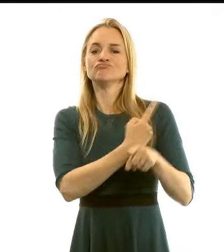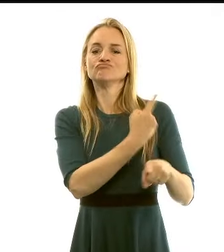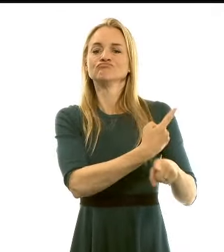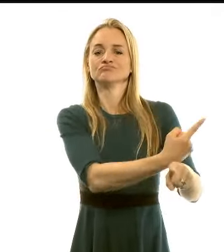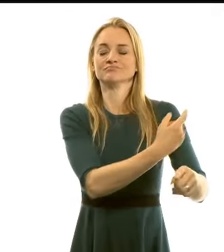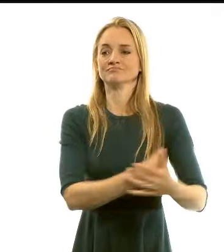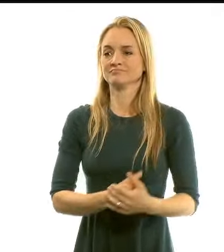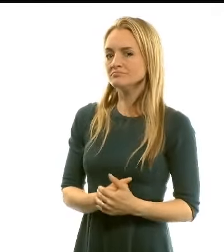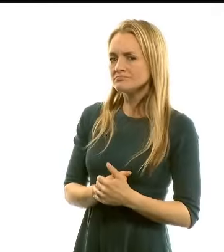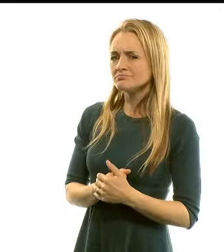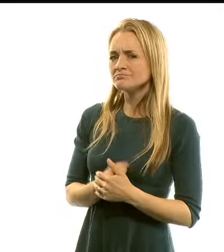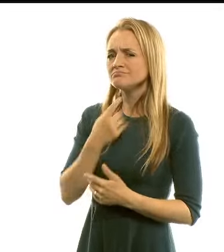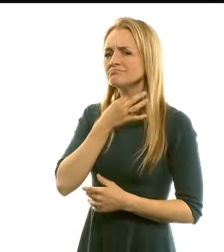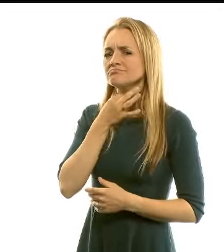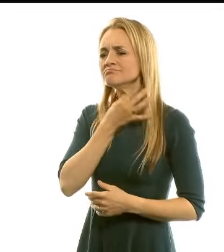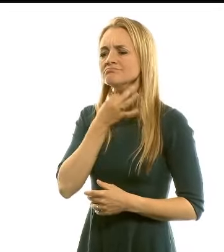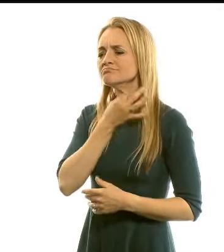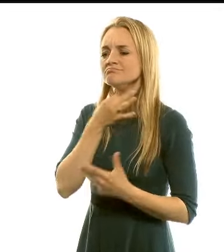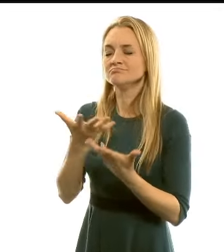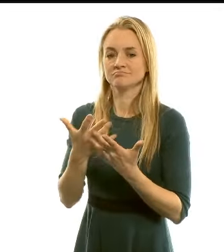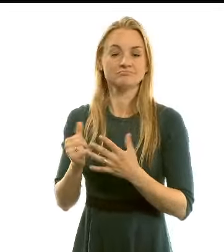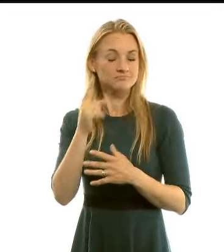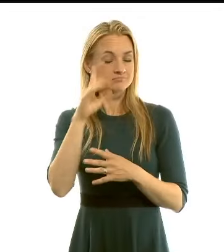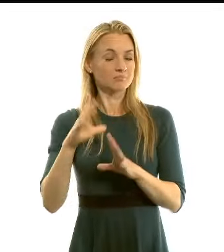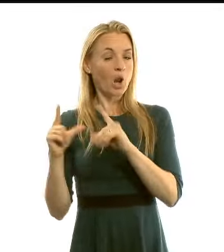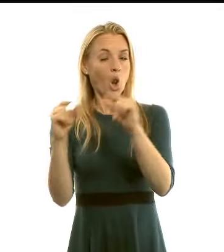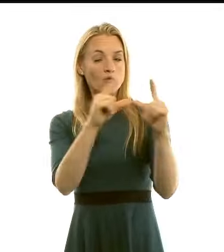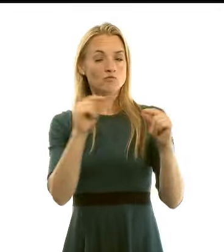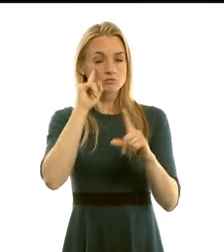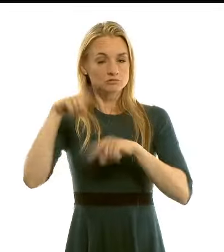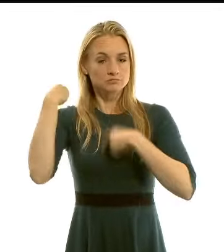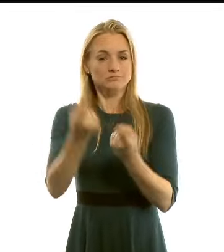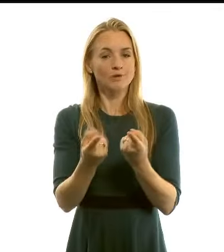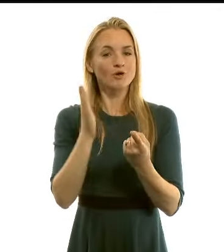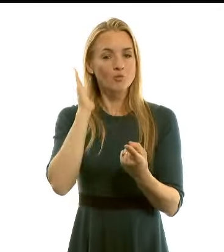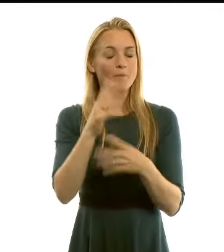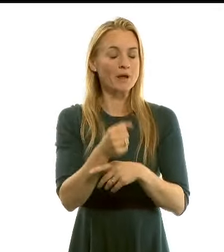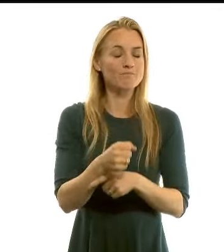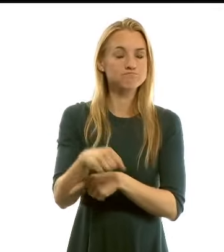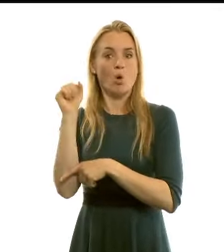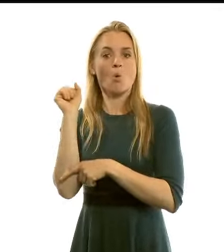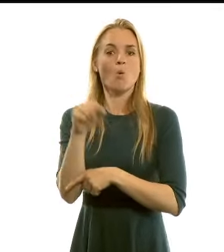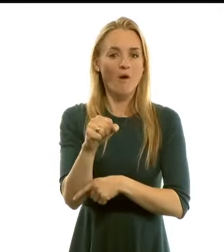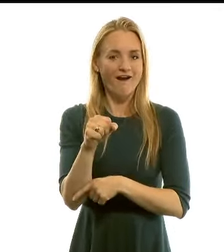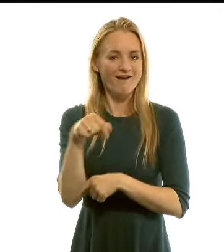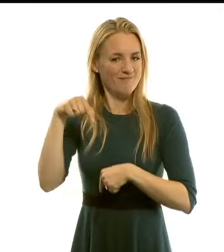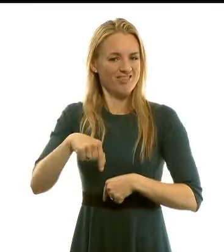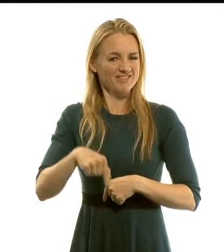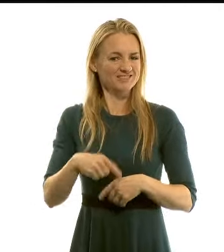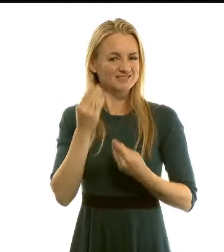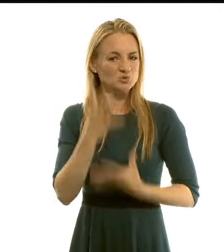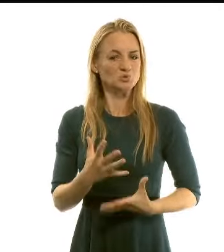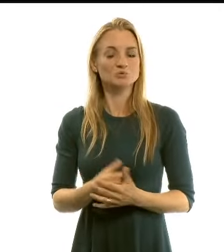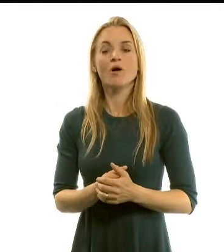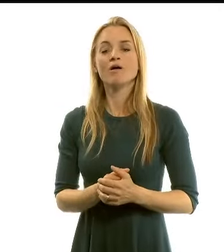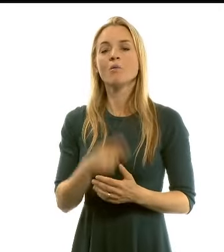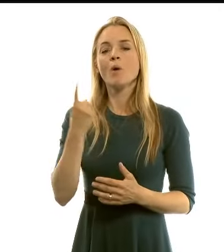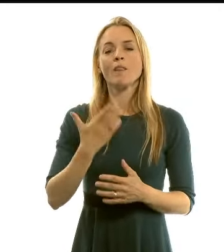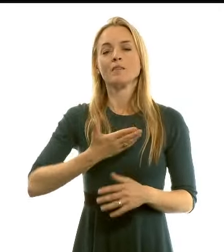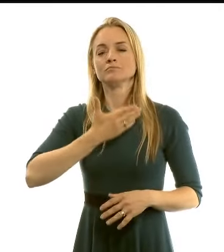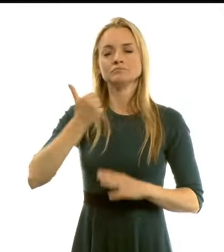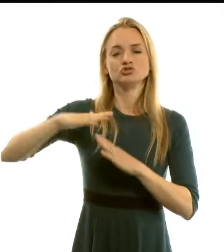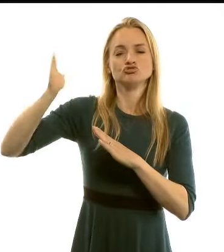going to be blown away by what we're about to reveal. Yes, as one of the highest grossing films of all time is finally getting some brick-based treatment,